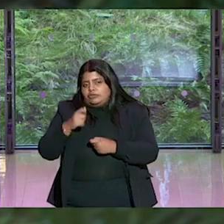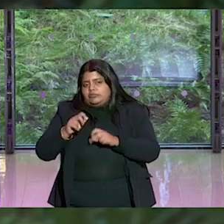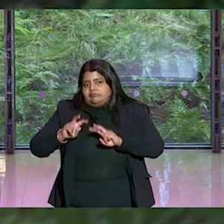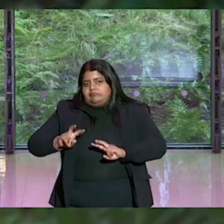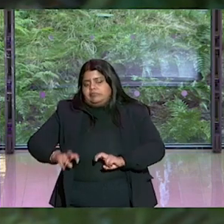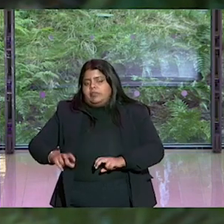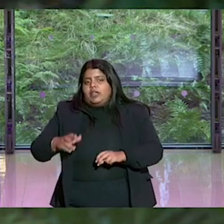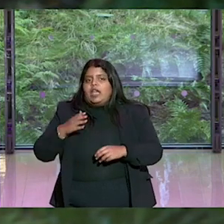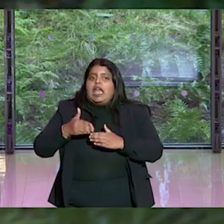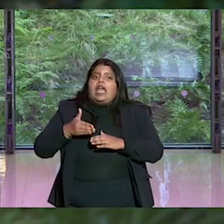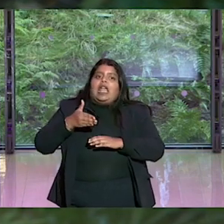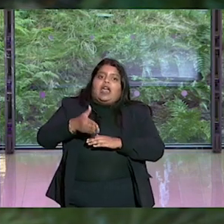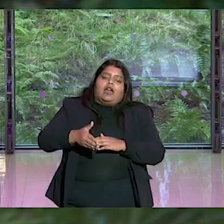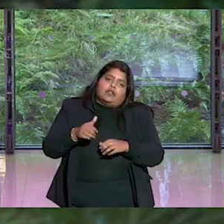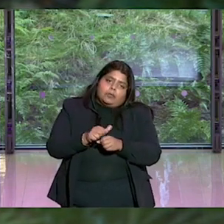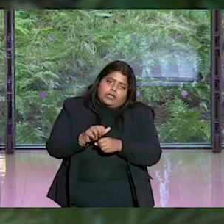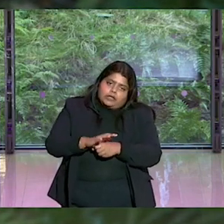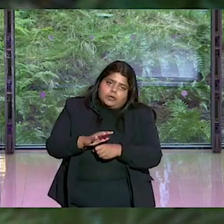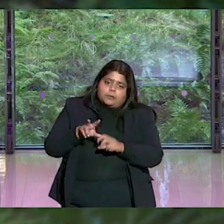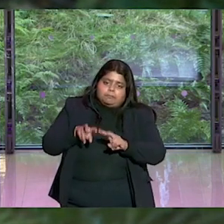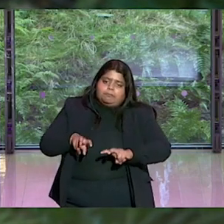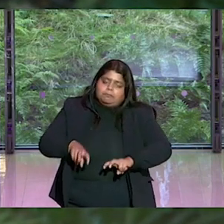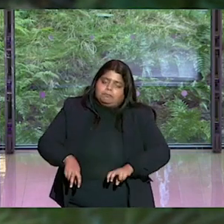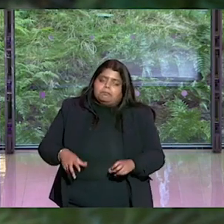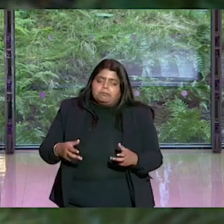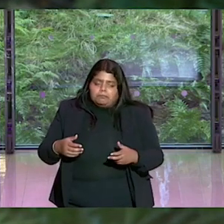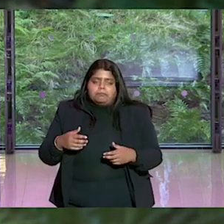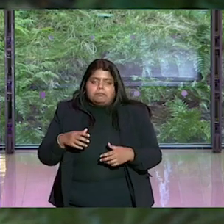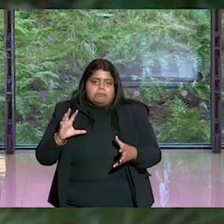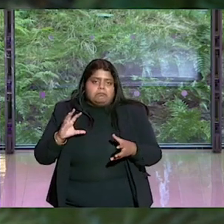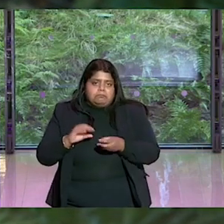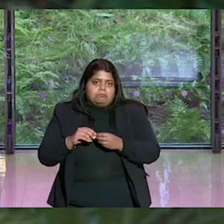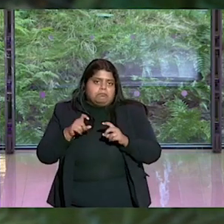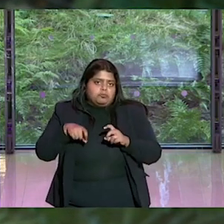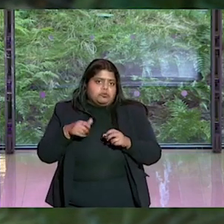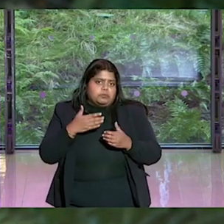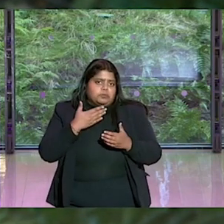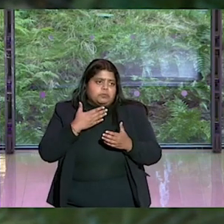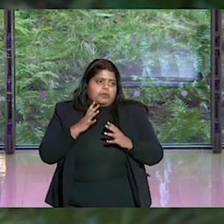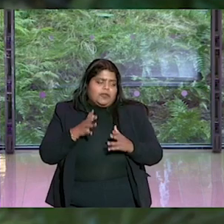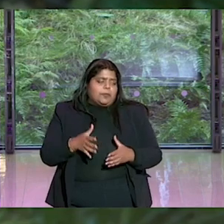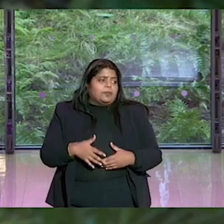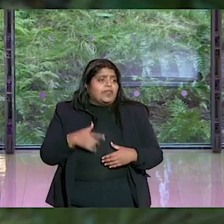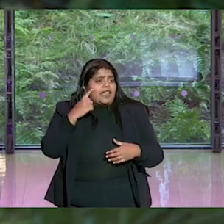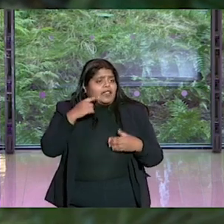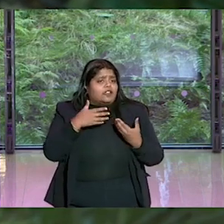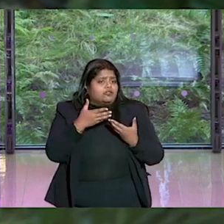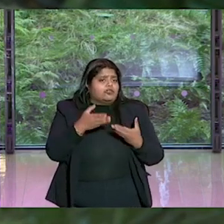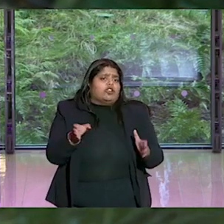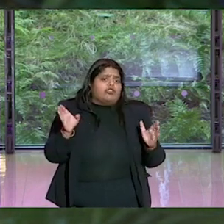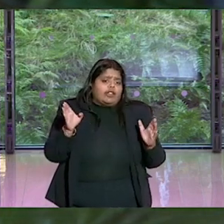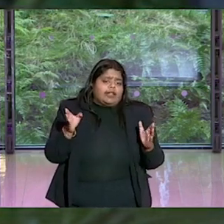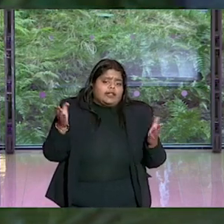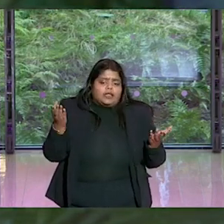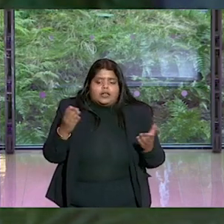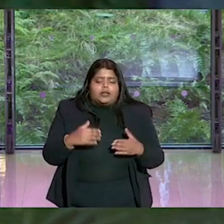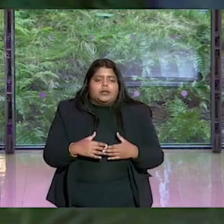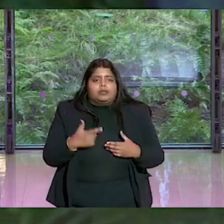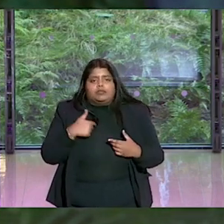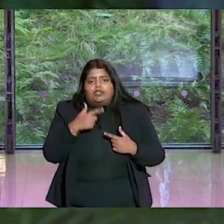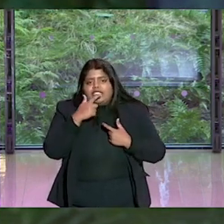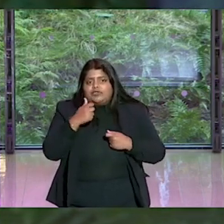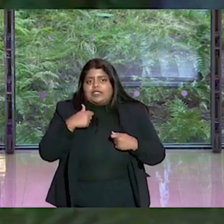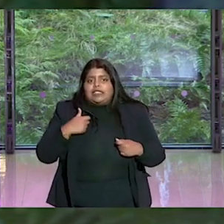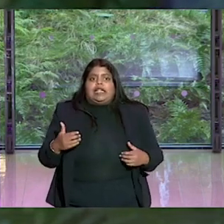some post-pandemic, and that's probably gonna have you covered. And generally, I think, we're interested in